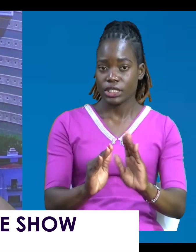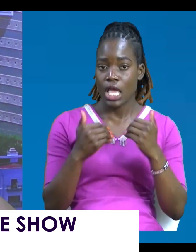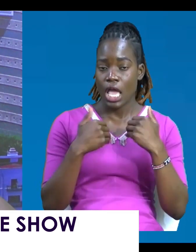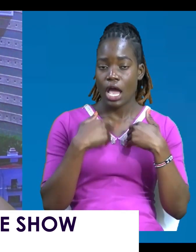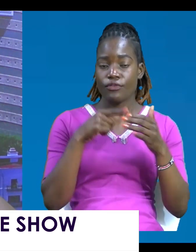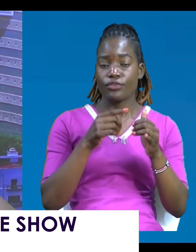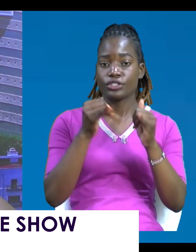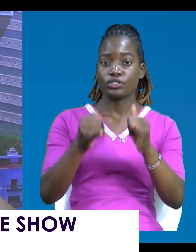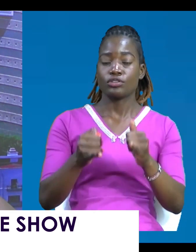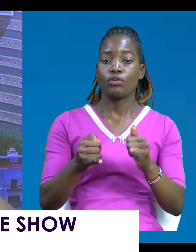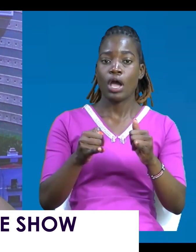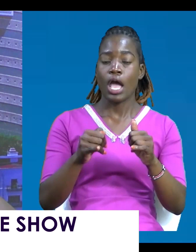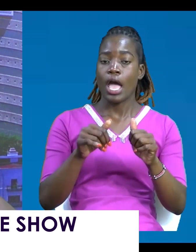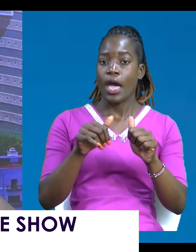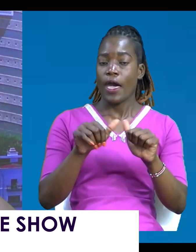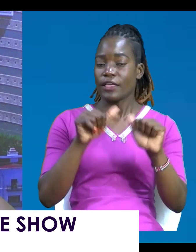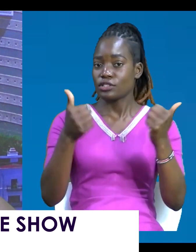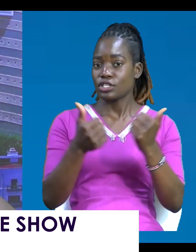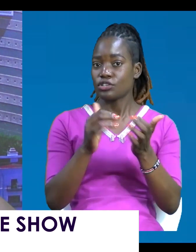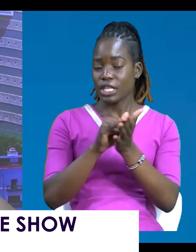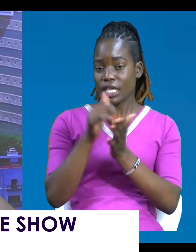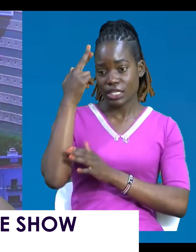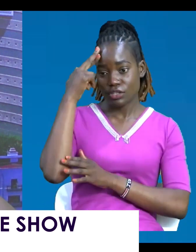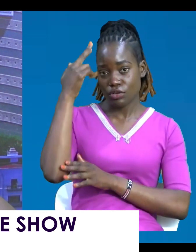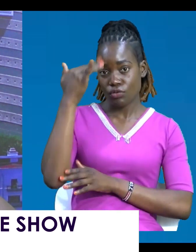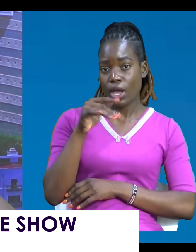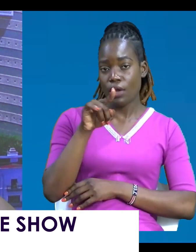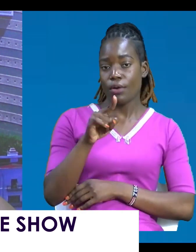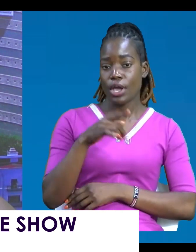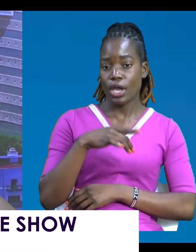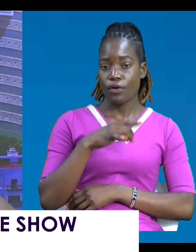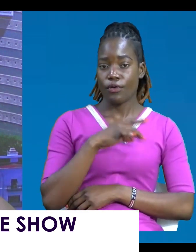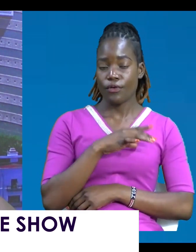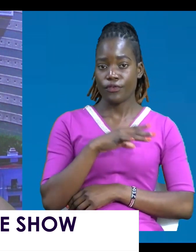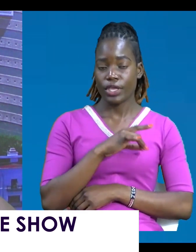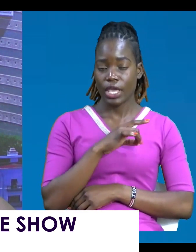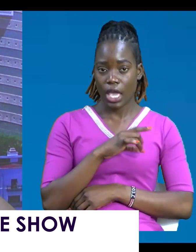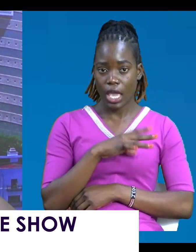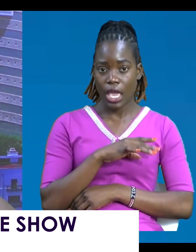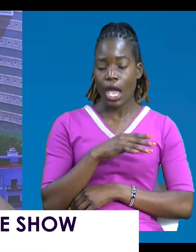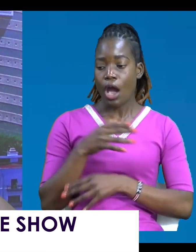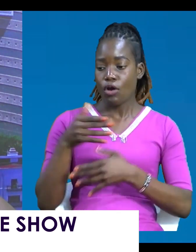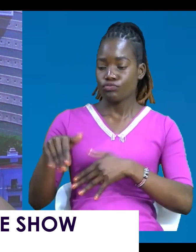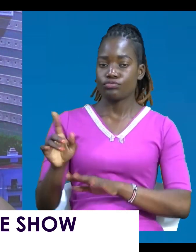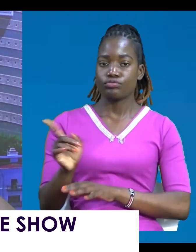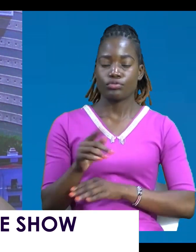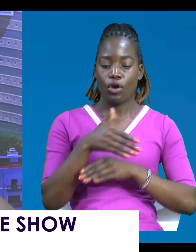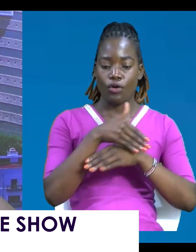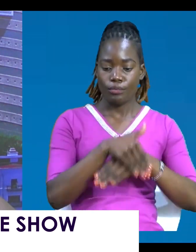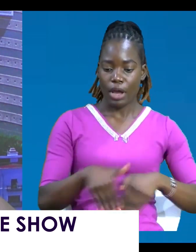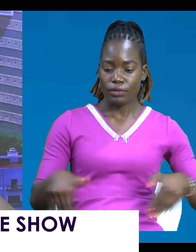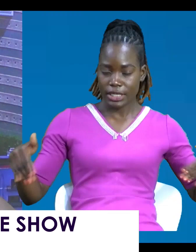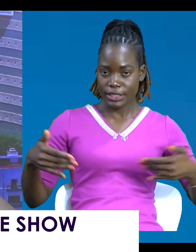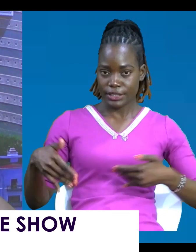new associations. That is why you should not be afraid of breaking off, cutting off,